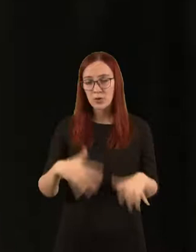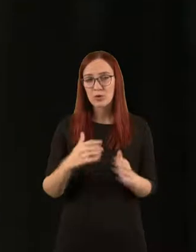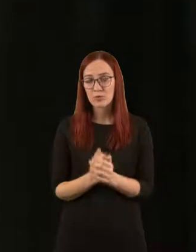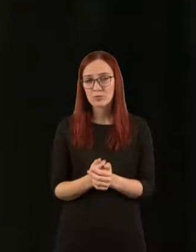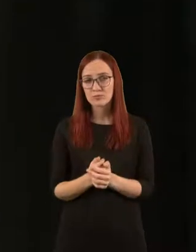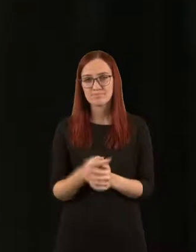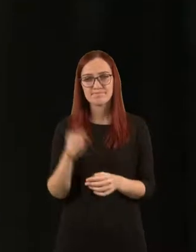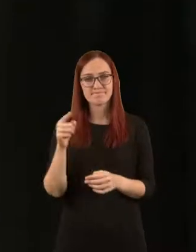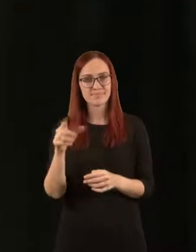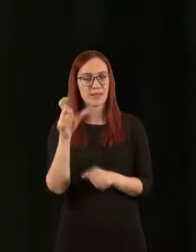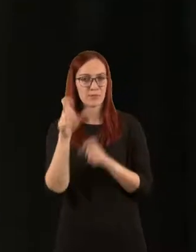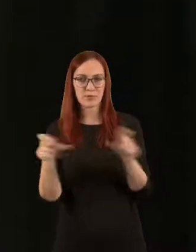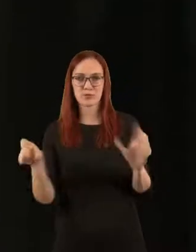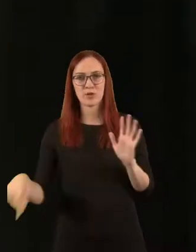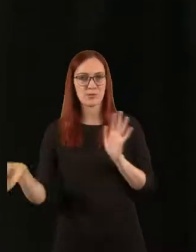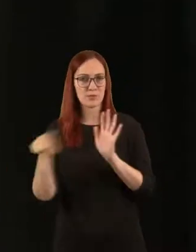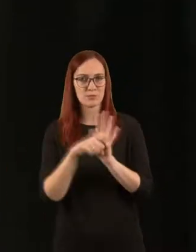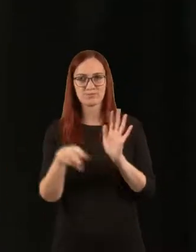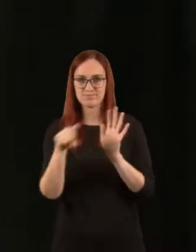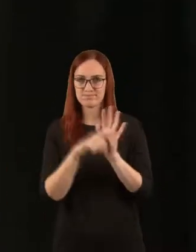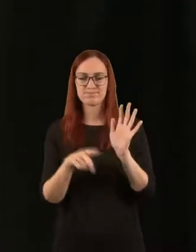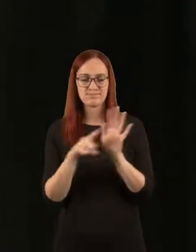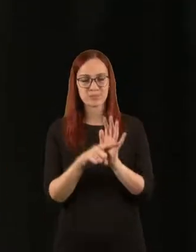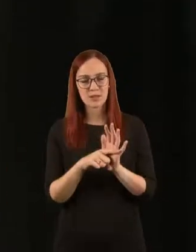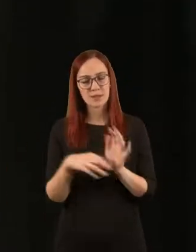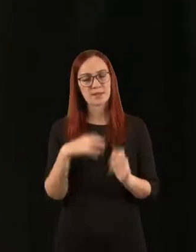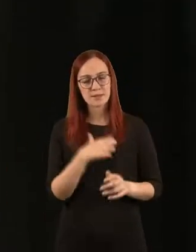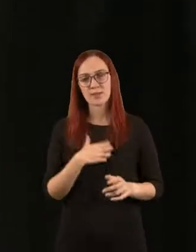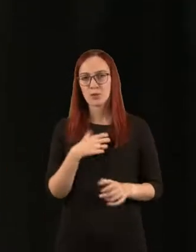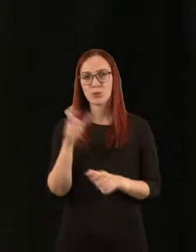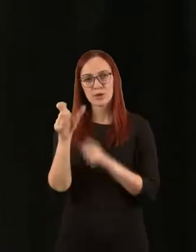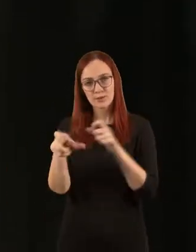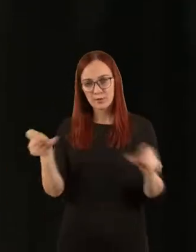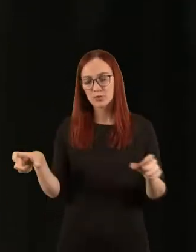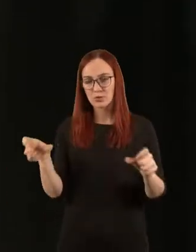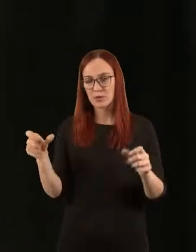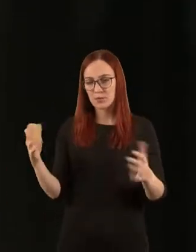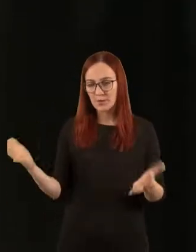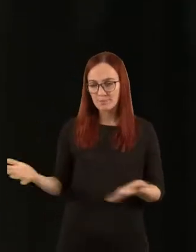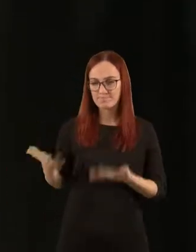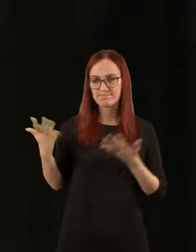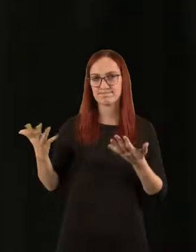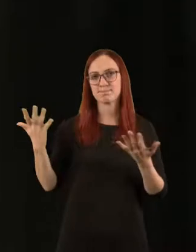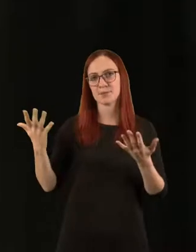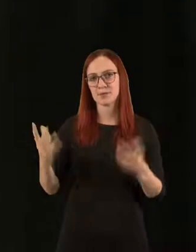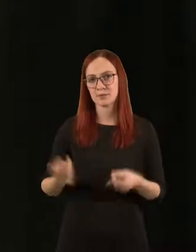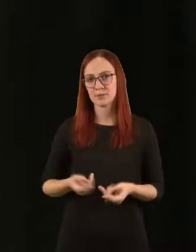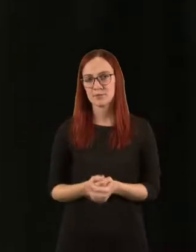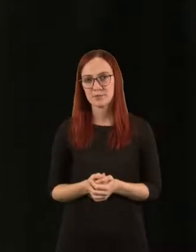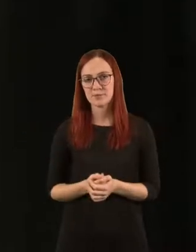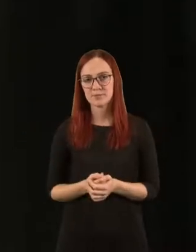or examples, that society critically